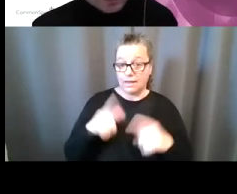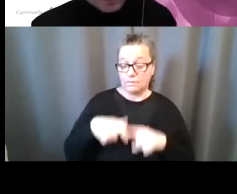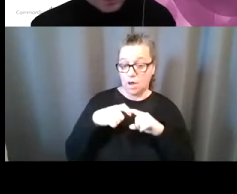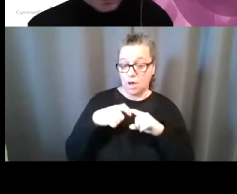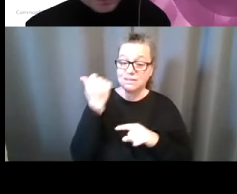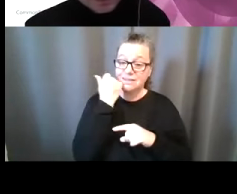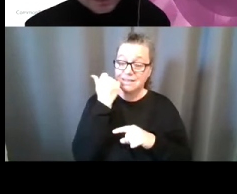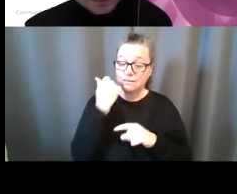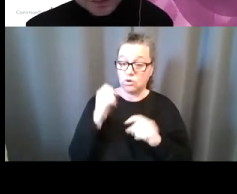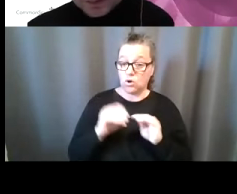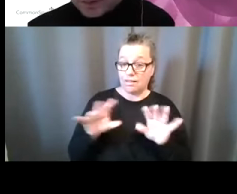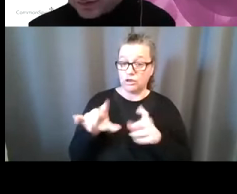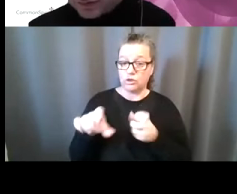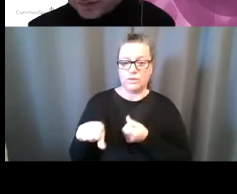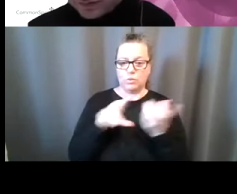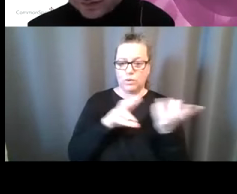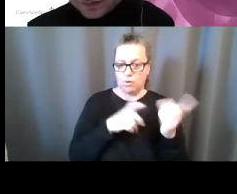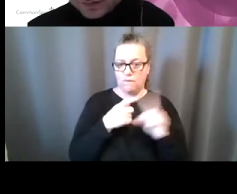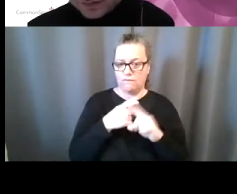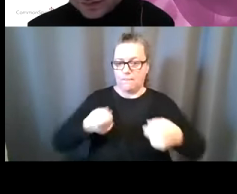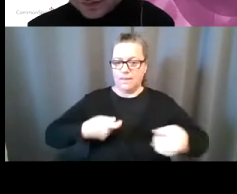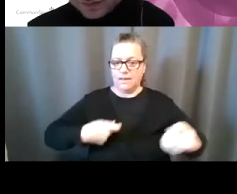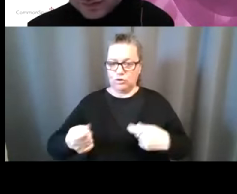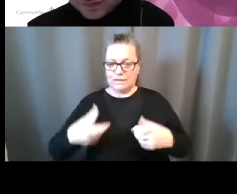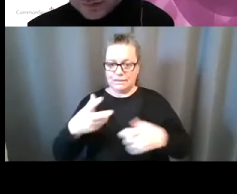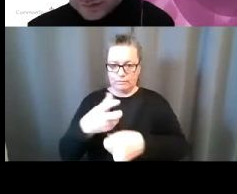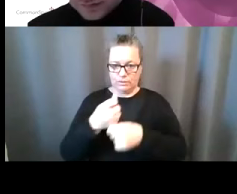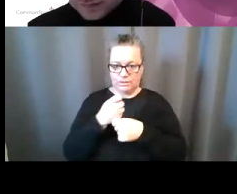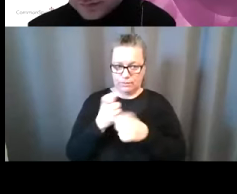was removed from the transplant recipient requirements.